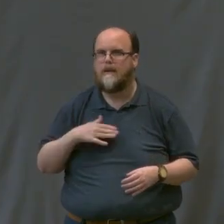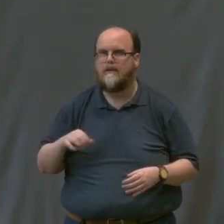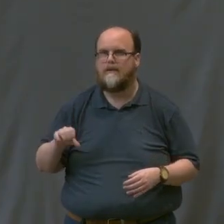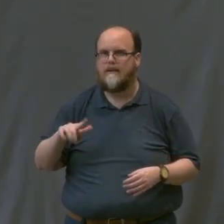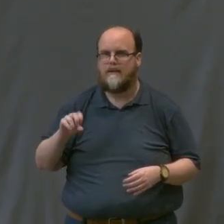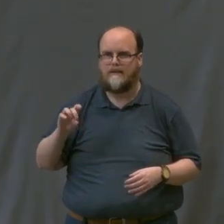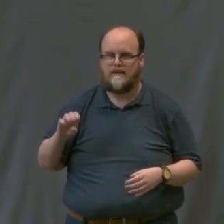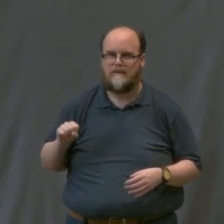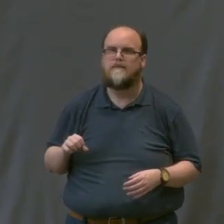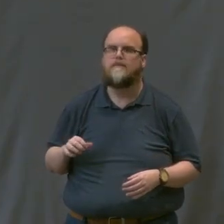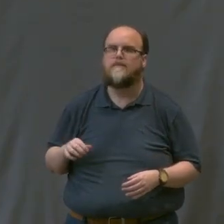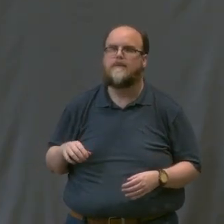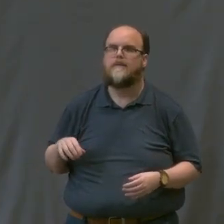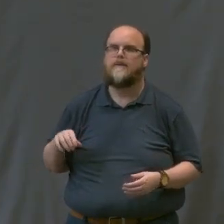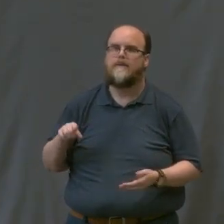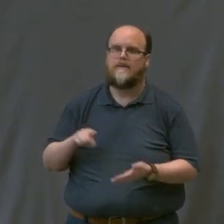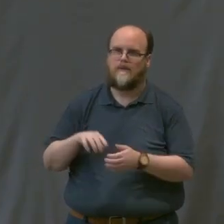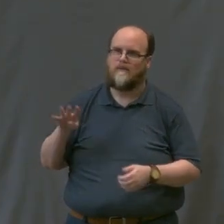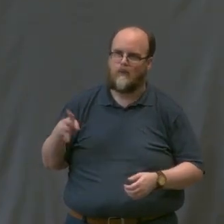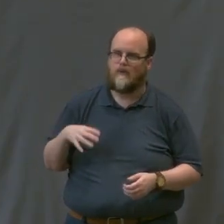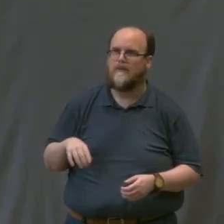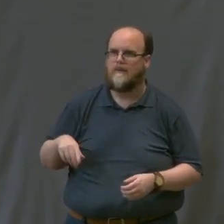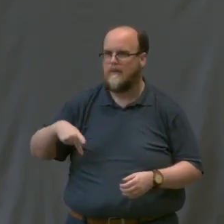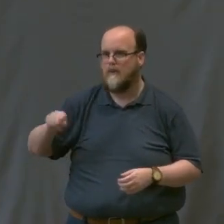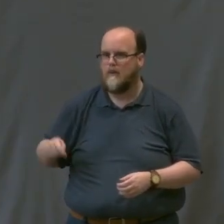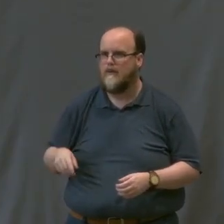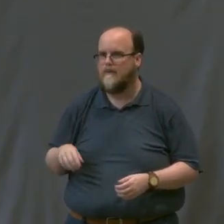I've had to access tonight.